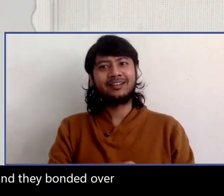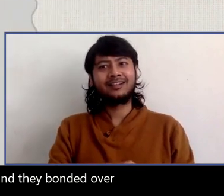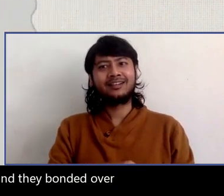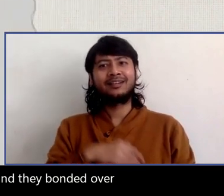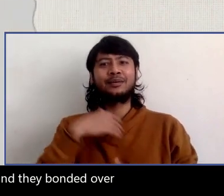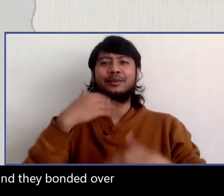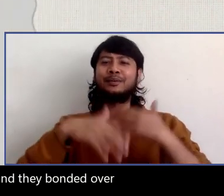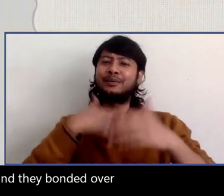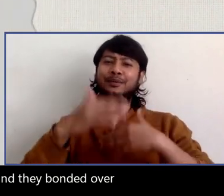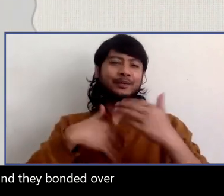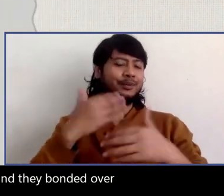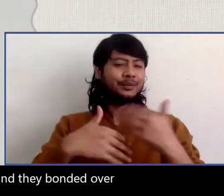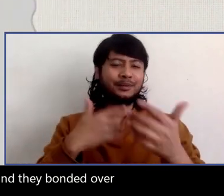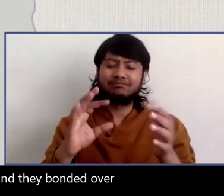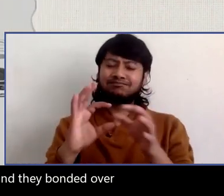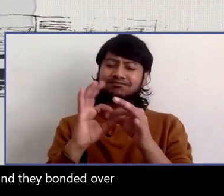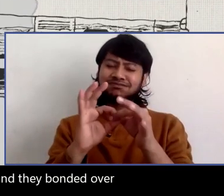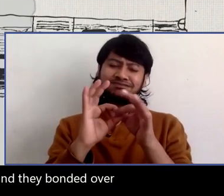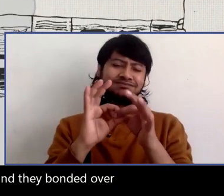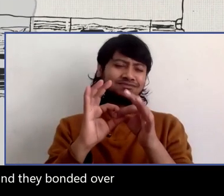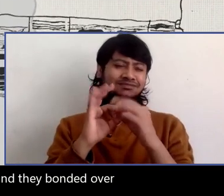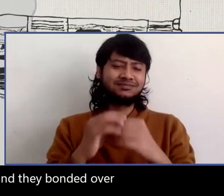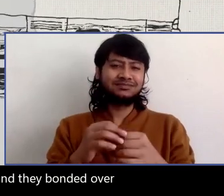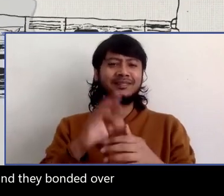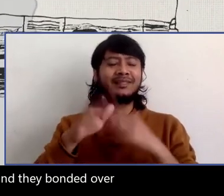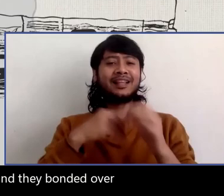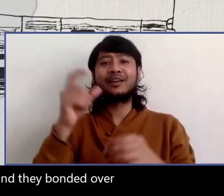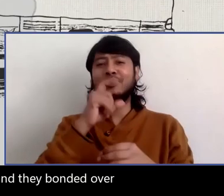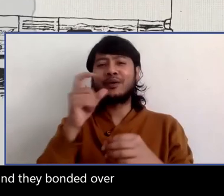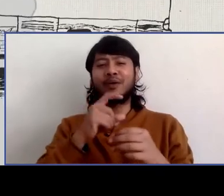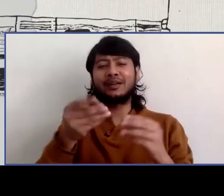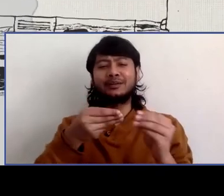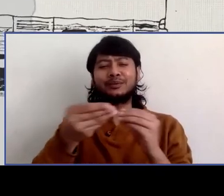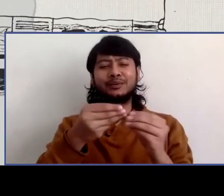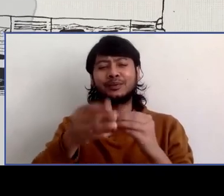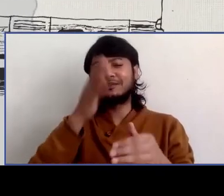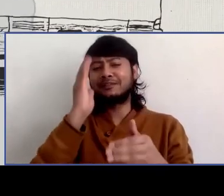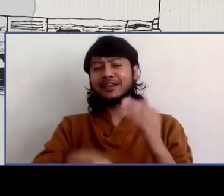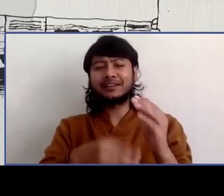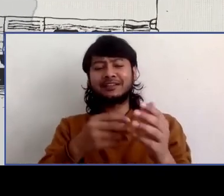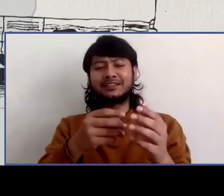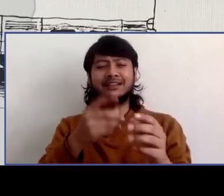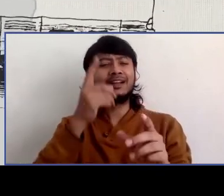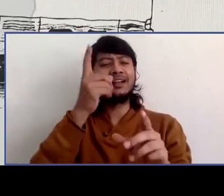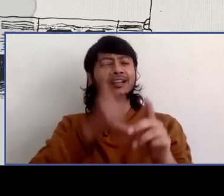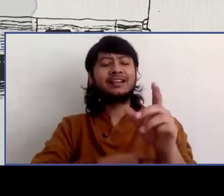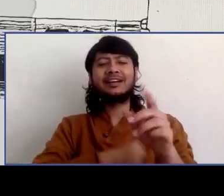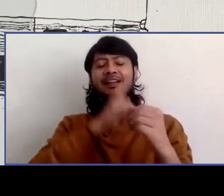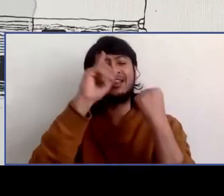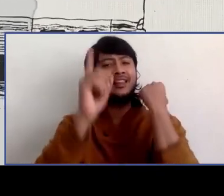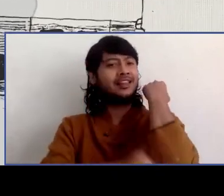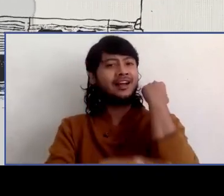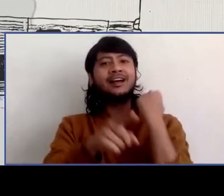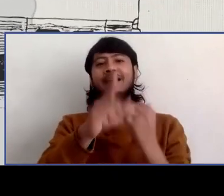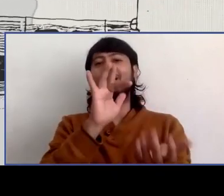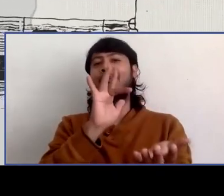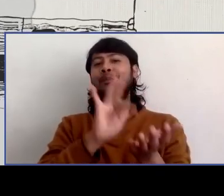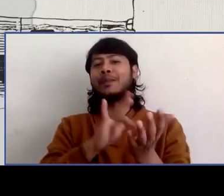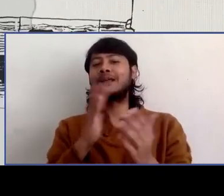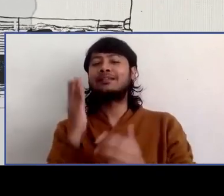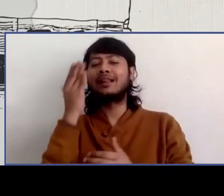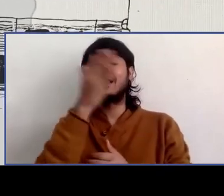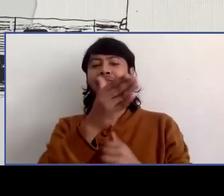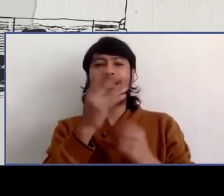complimented each other, and that's when the last year of college was a trip to Mandya. And Mandya was where Ashwin went for